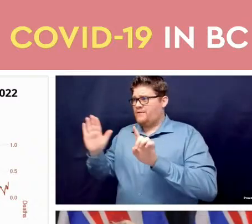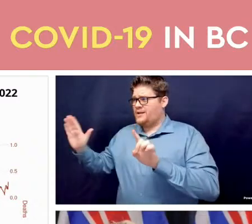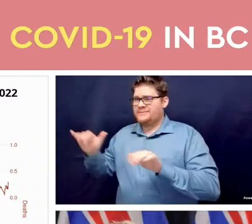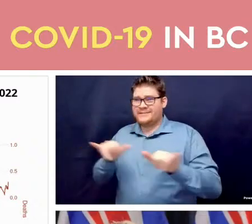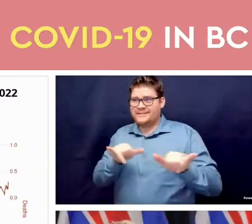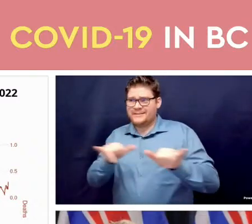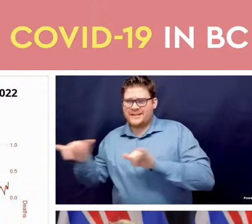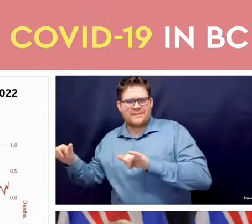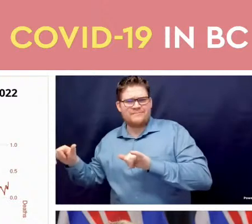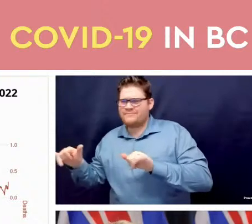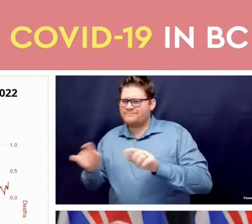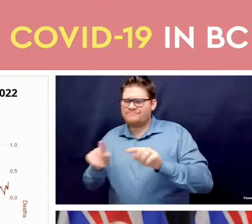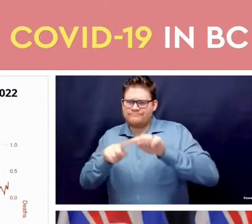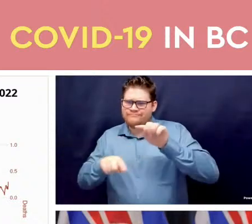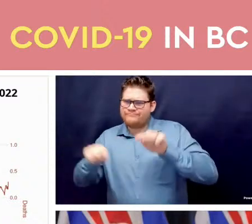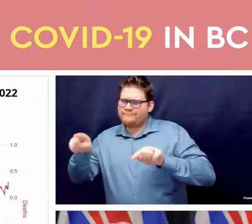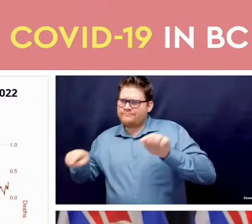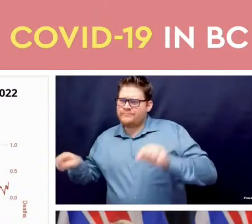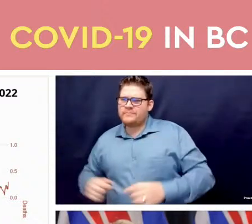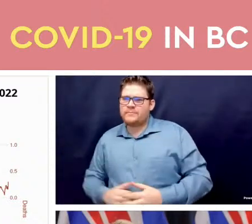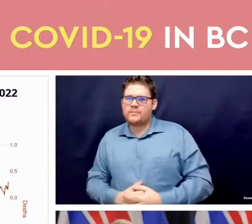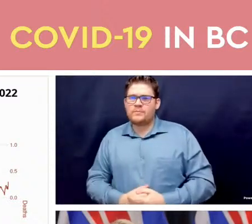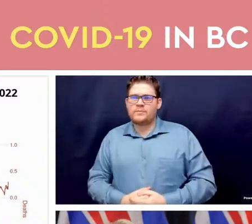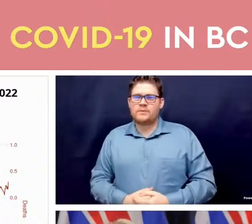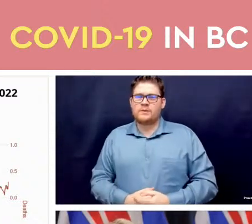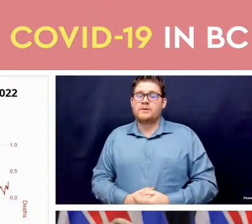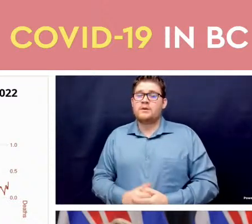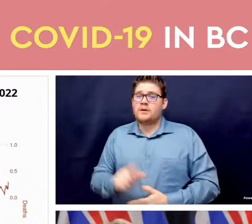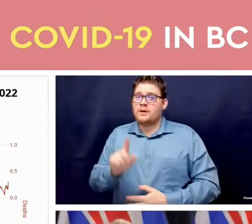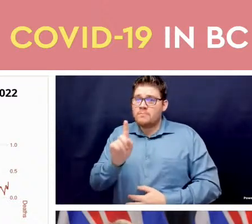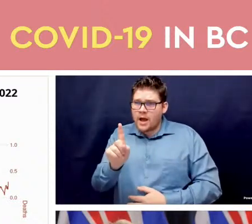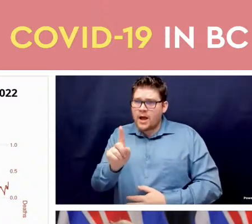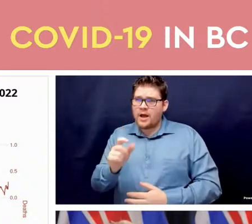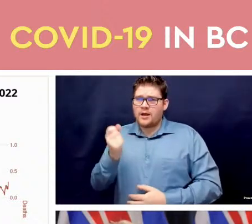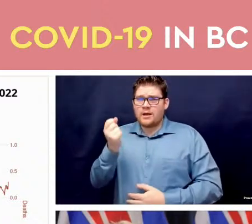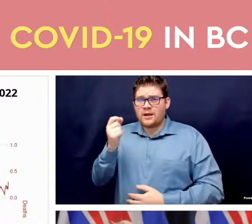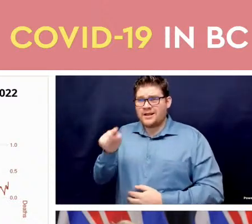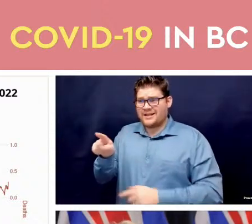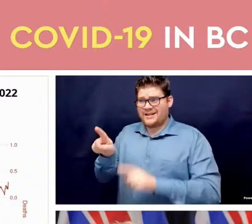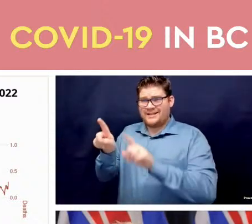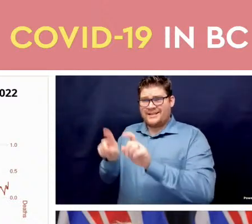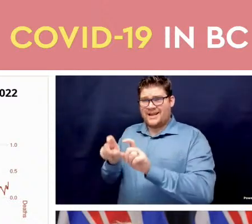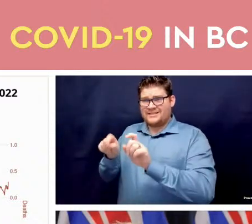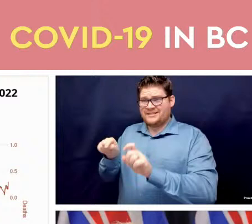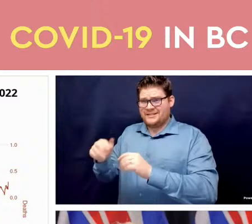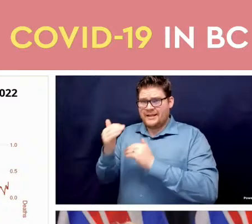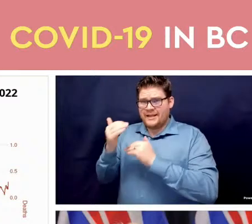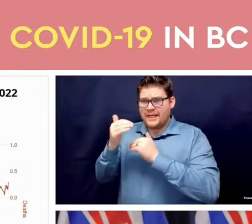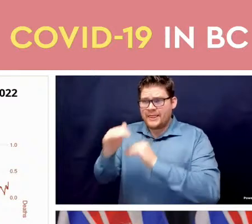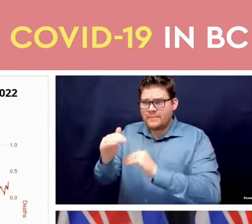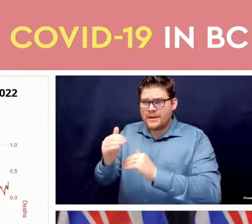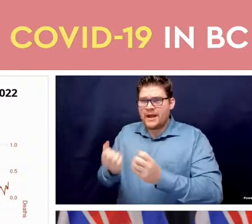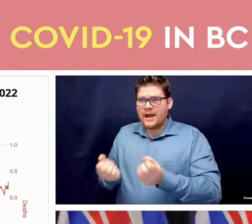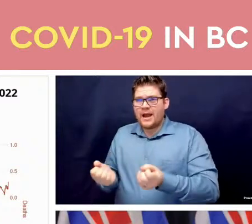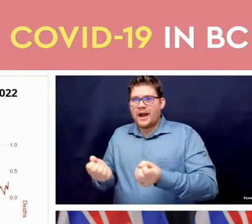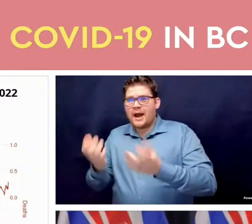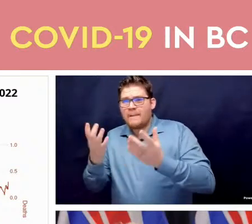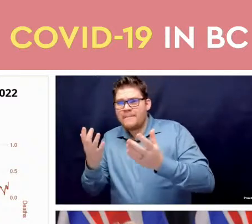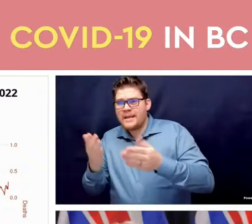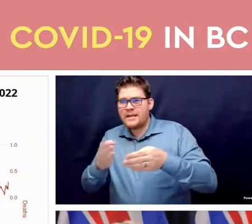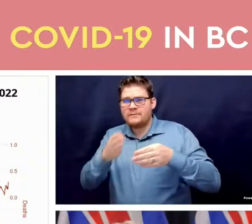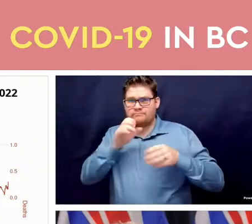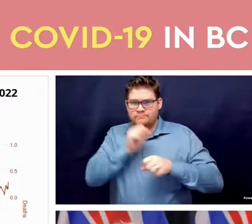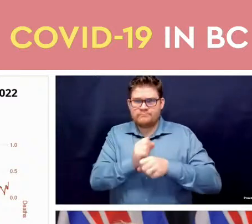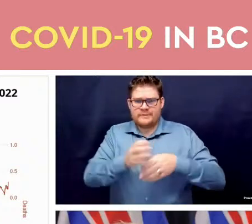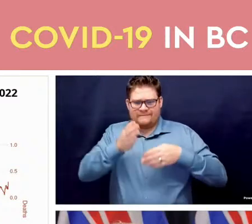our testing capacity and our testing strategy, we also need to watch very carefully hospitalizations and hard